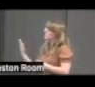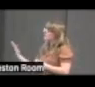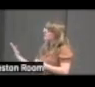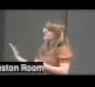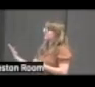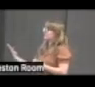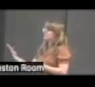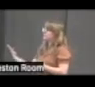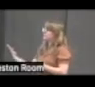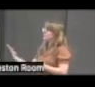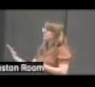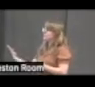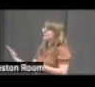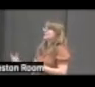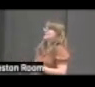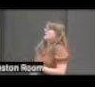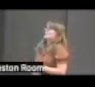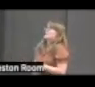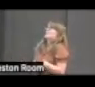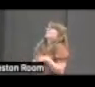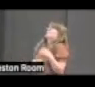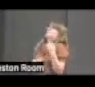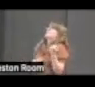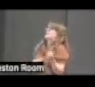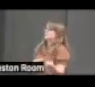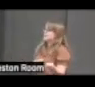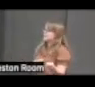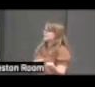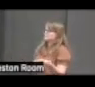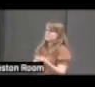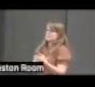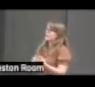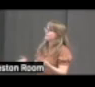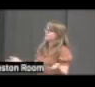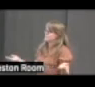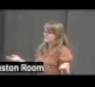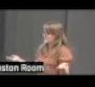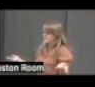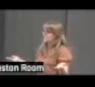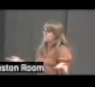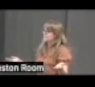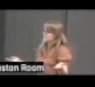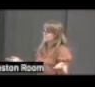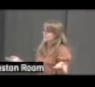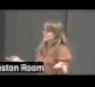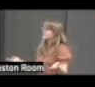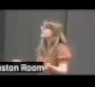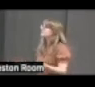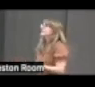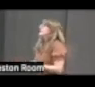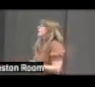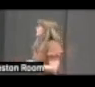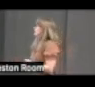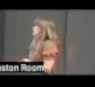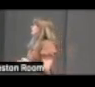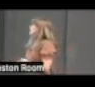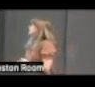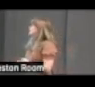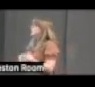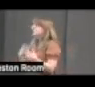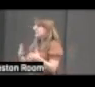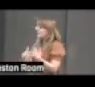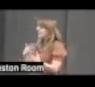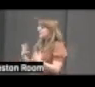good males like Lulu that you saw, and we have really dud males that never breed, but we need their genetics. I